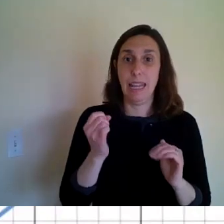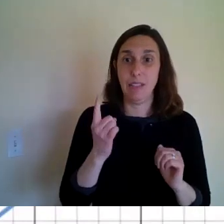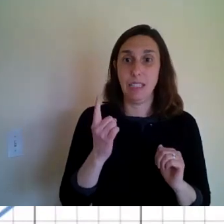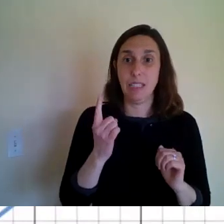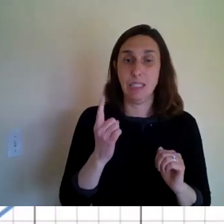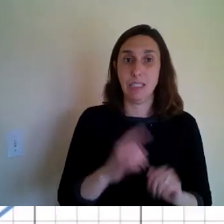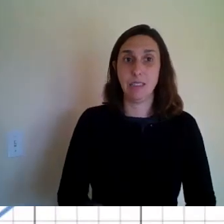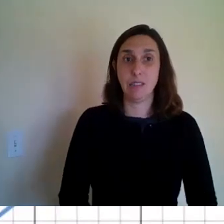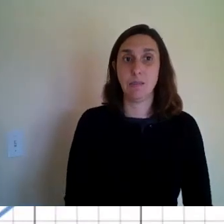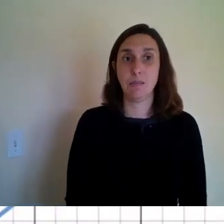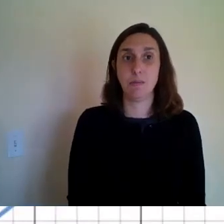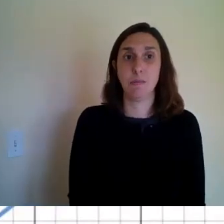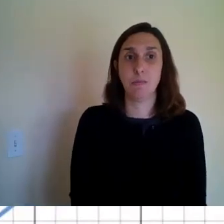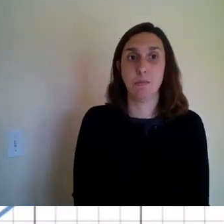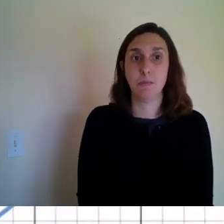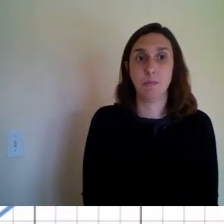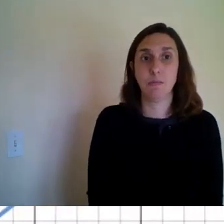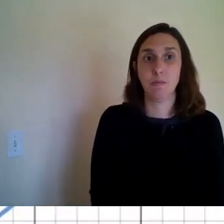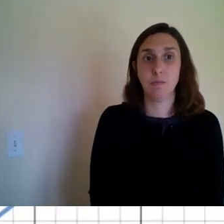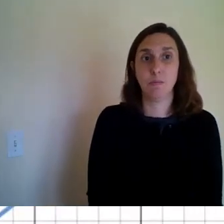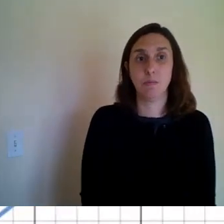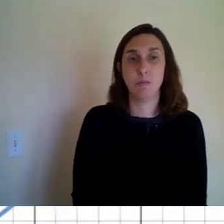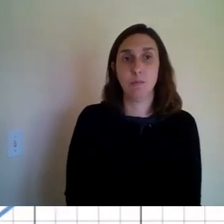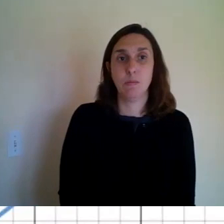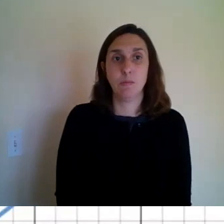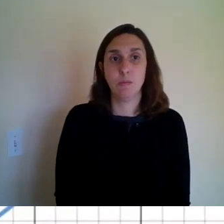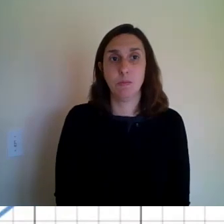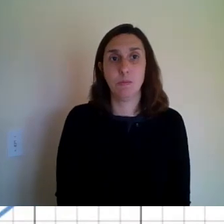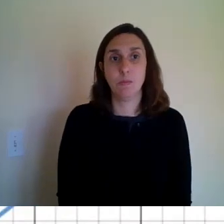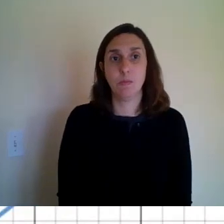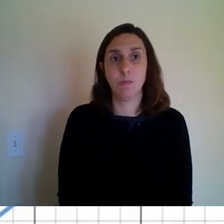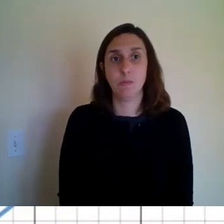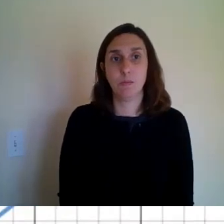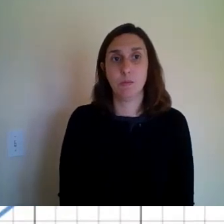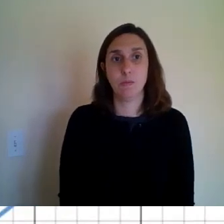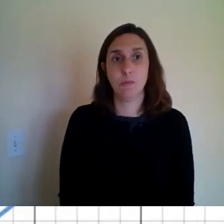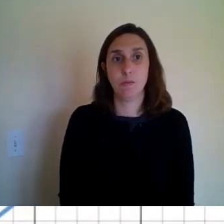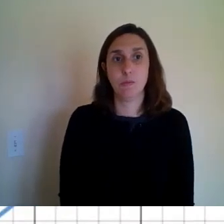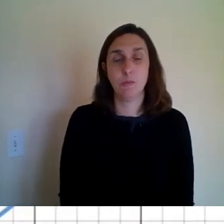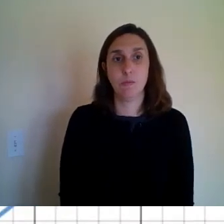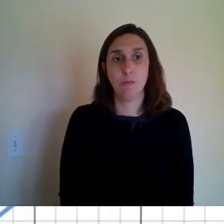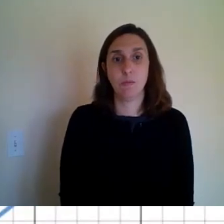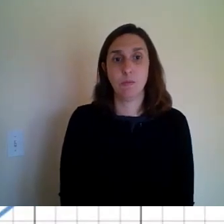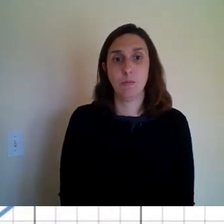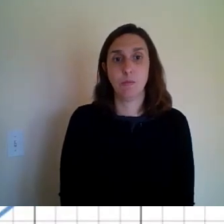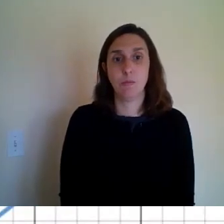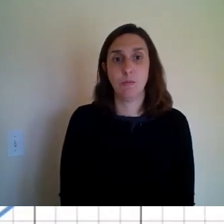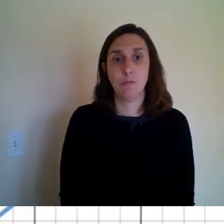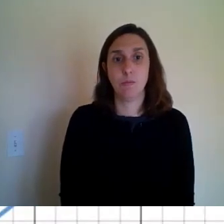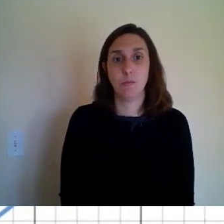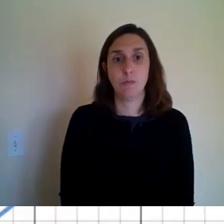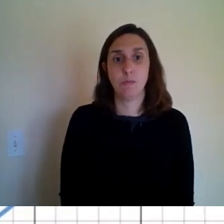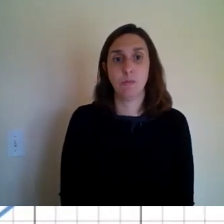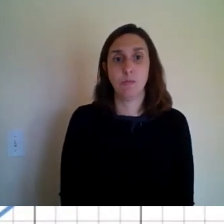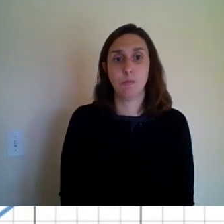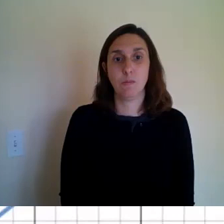right? Because 3/4, 4 times, or 12 divided by 4 is 3. 3 times 3 is